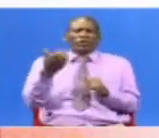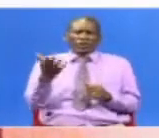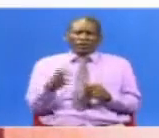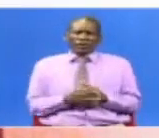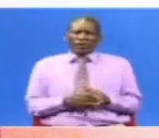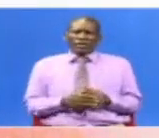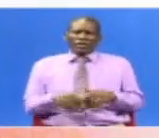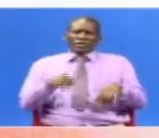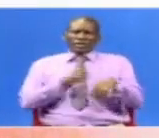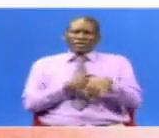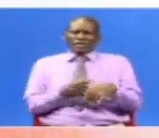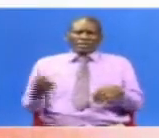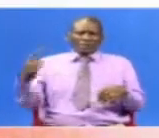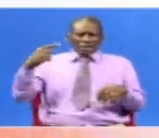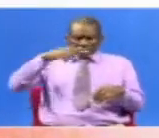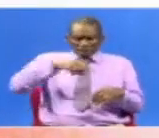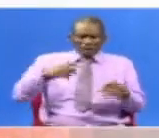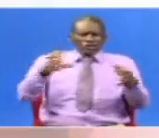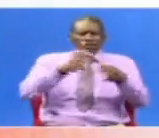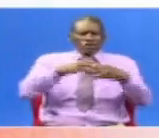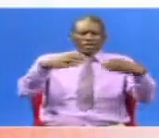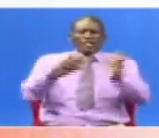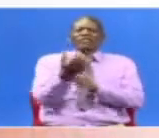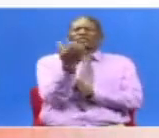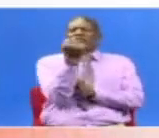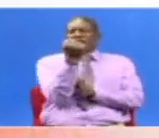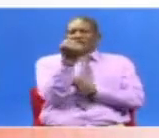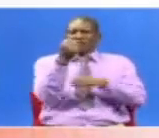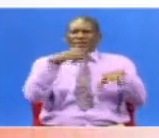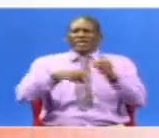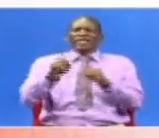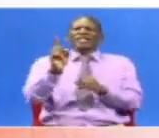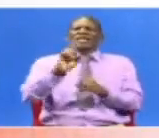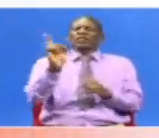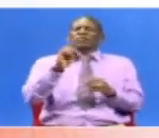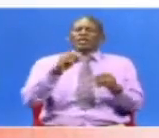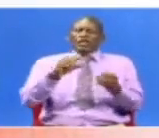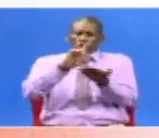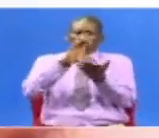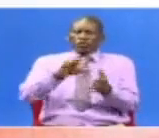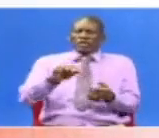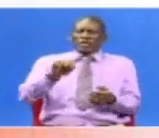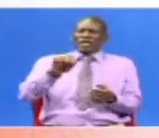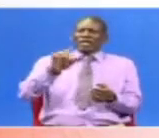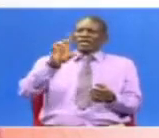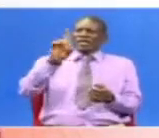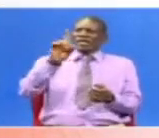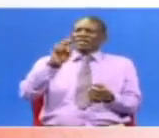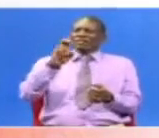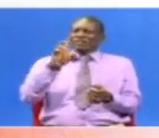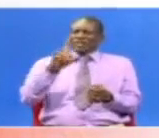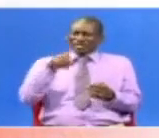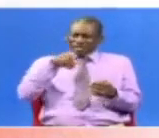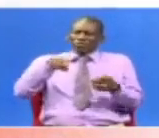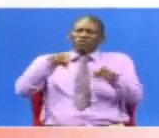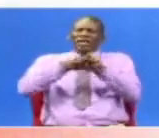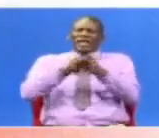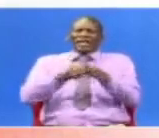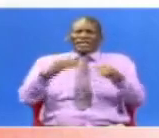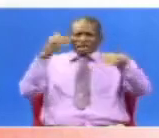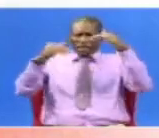So when I came to Standard 5 in Nairobi at Dr. David Livingstone, it was like I was in heaven. That is not